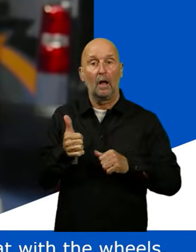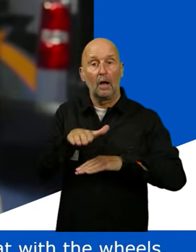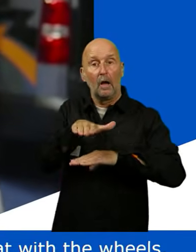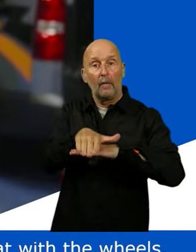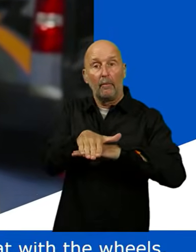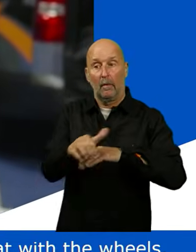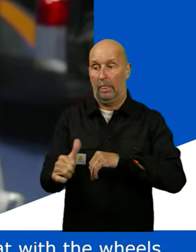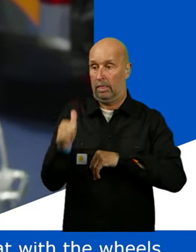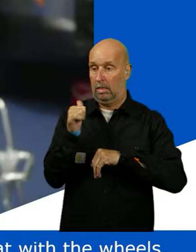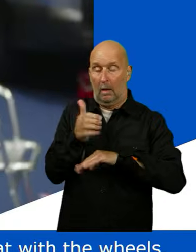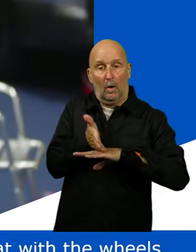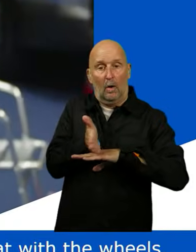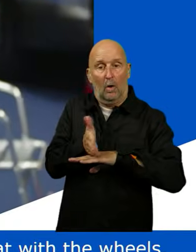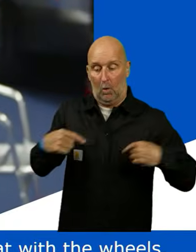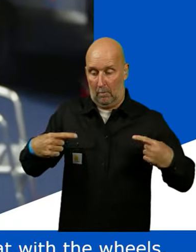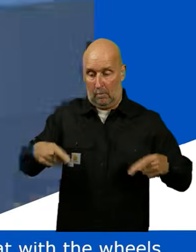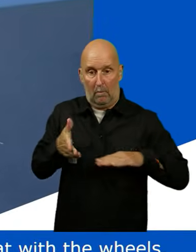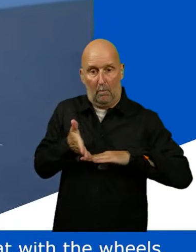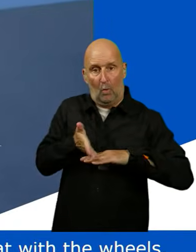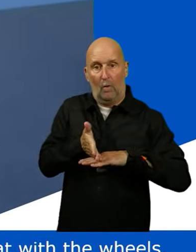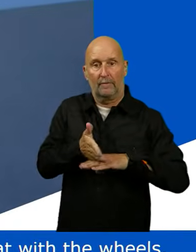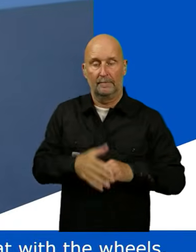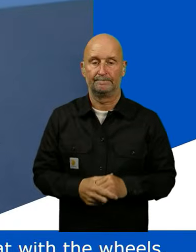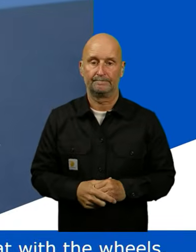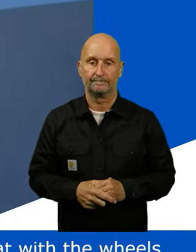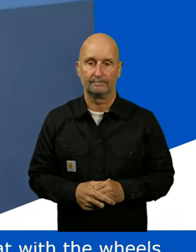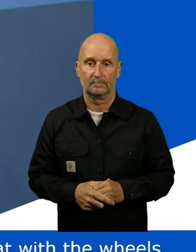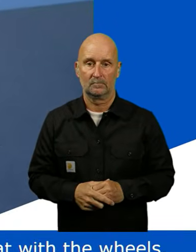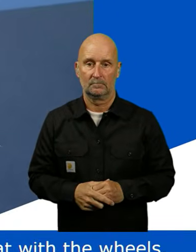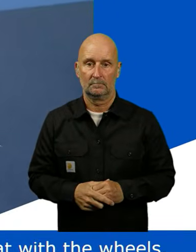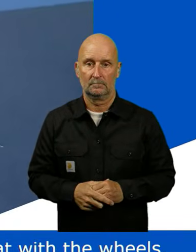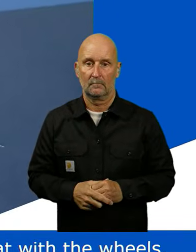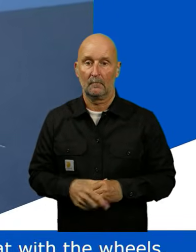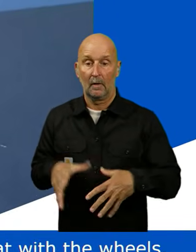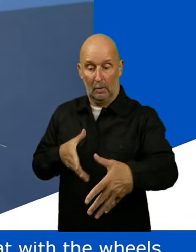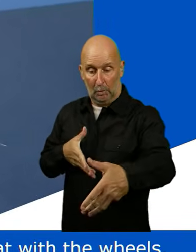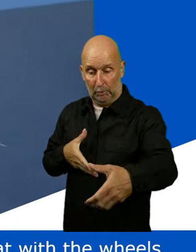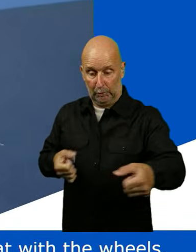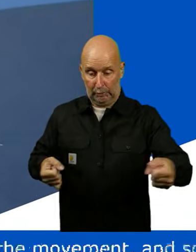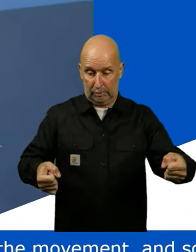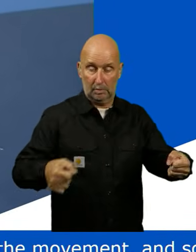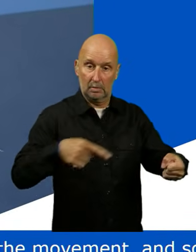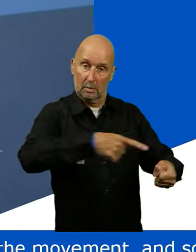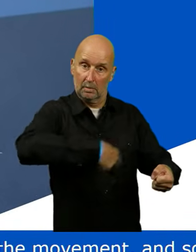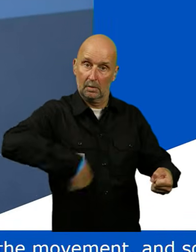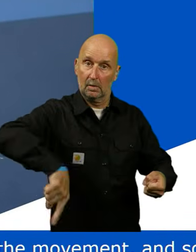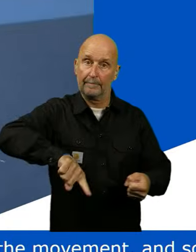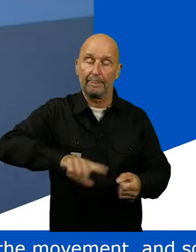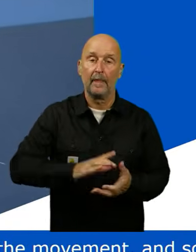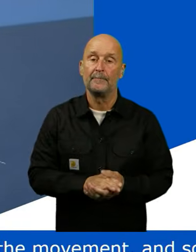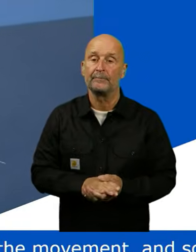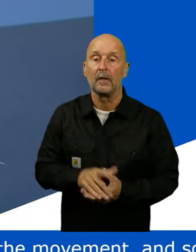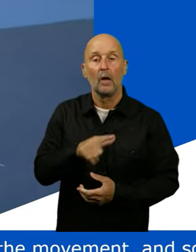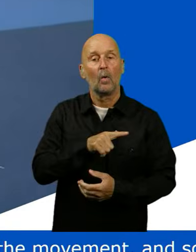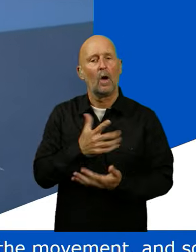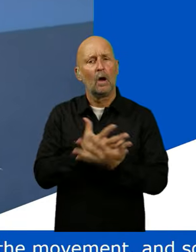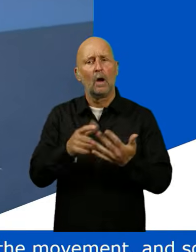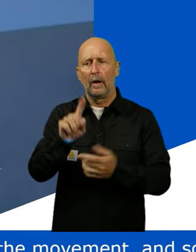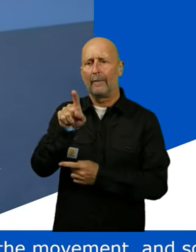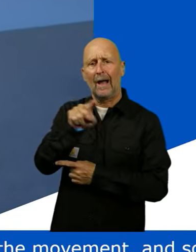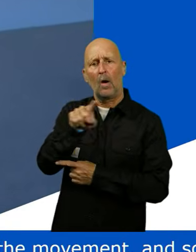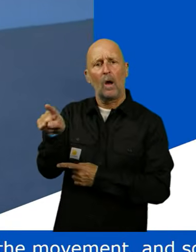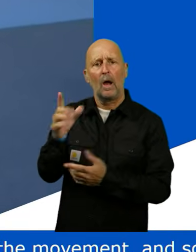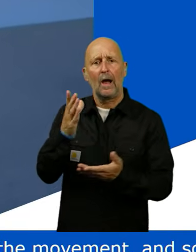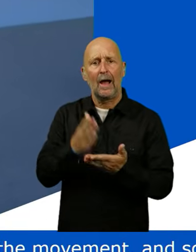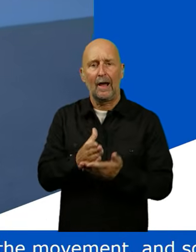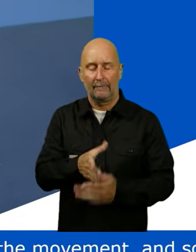Right. And so it will turn completely on the spot. That's cool. But most power chairs have a caster